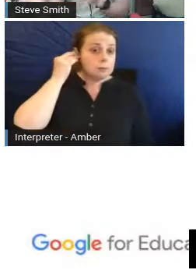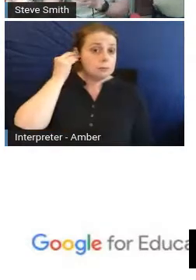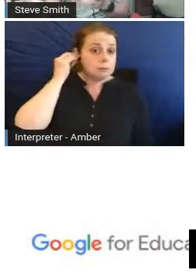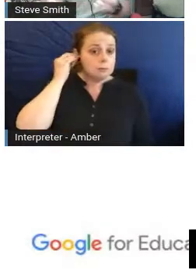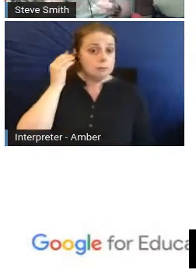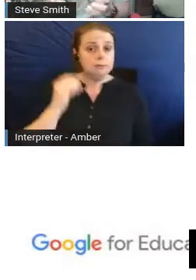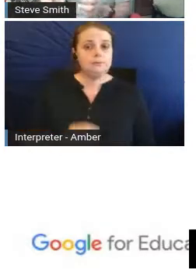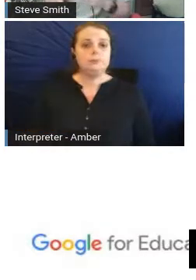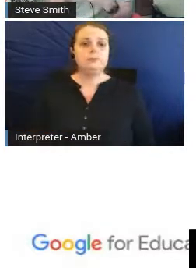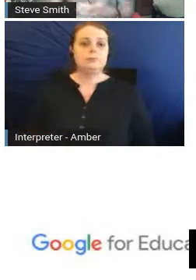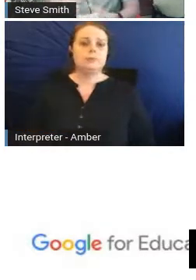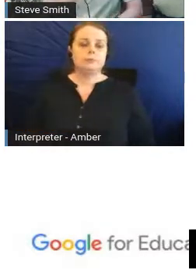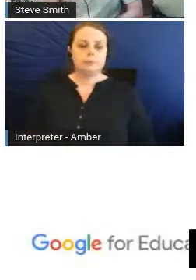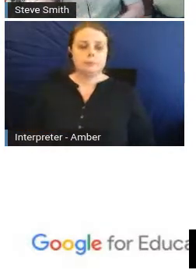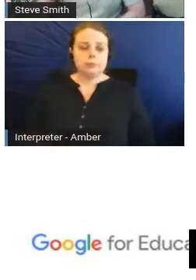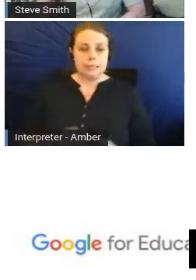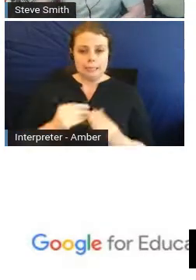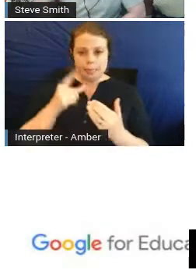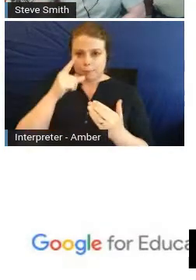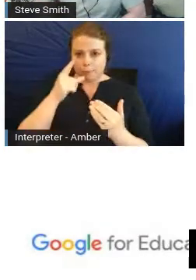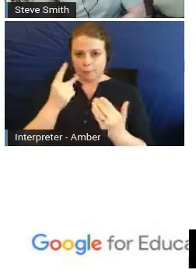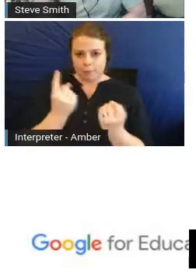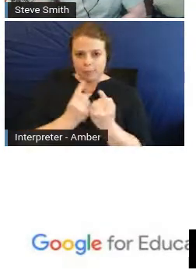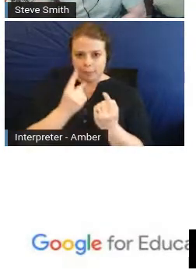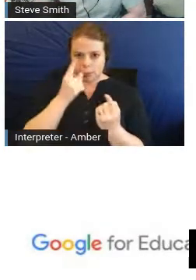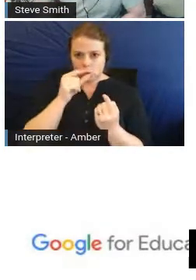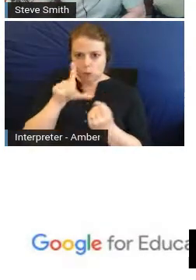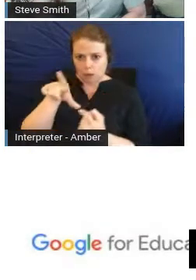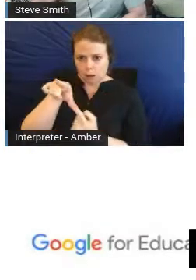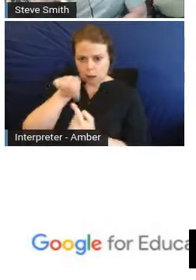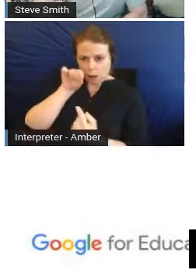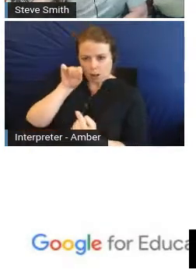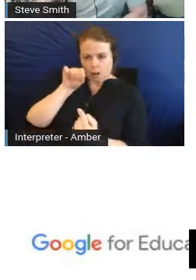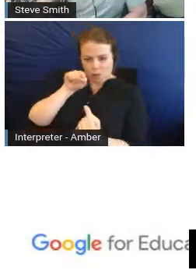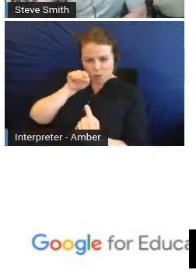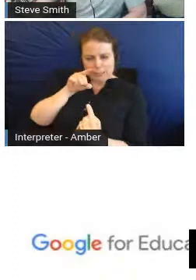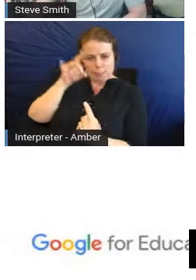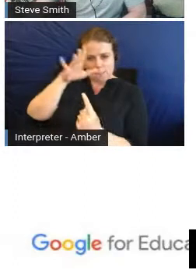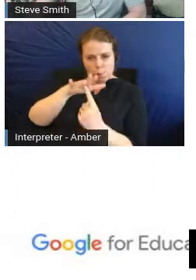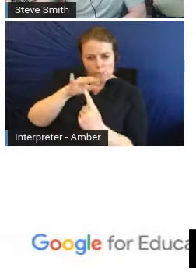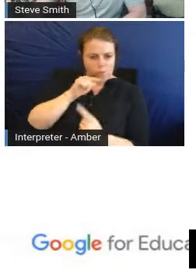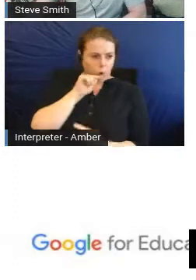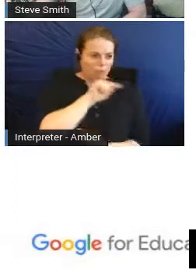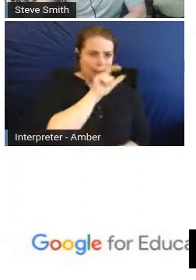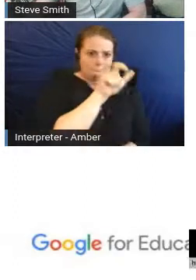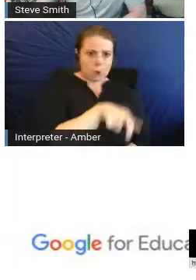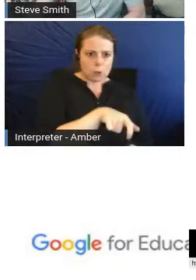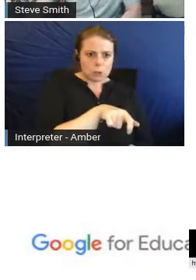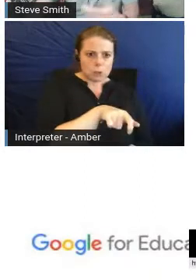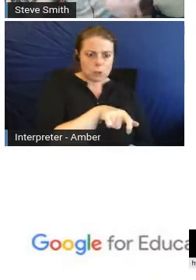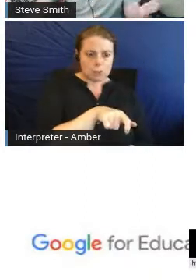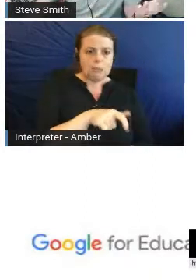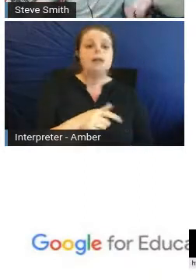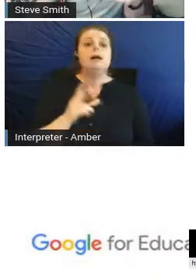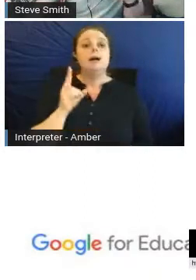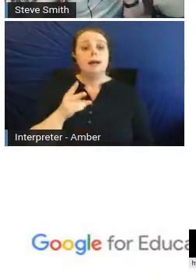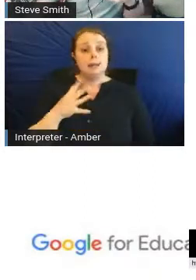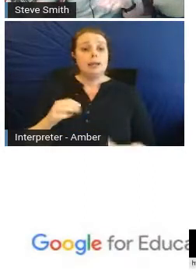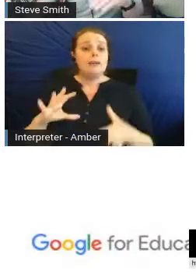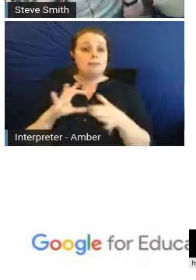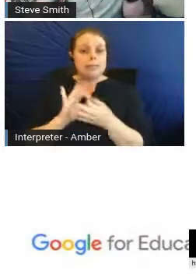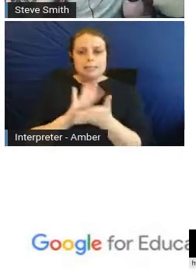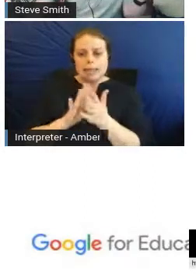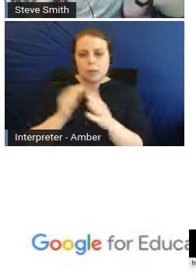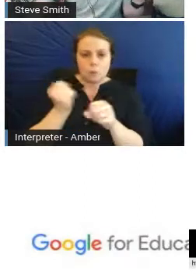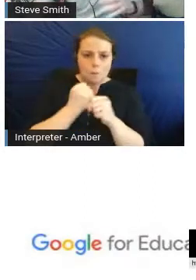take out certain things that are pertinent to certain people, okay? So on here, there are some links through to how to create these